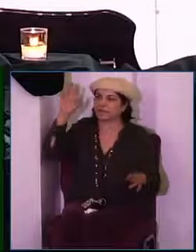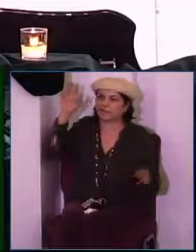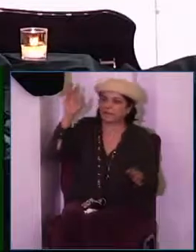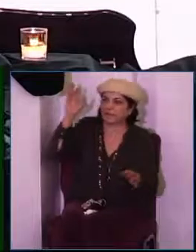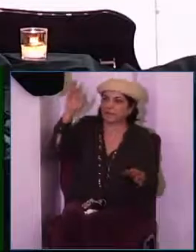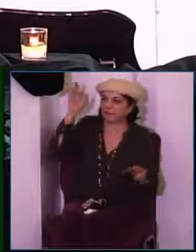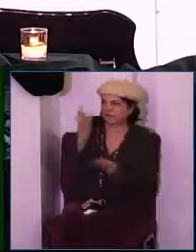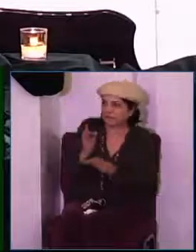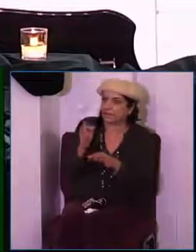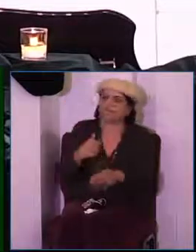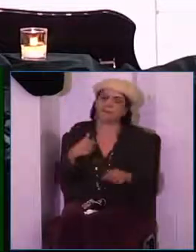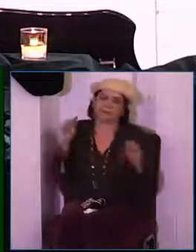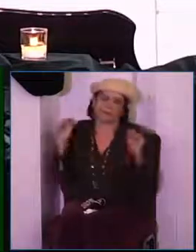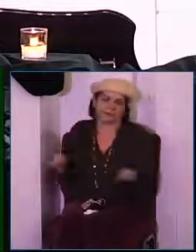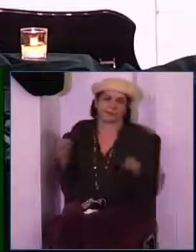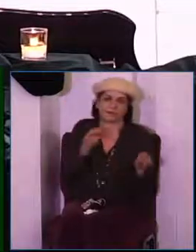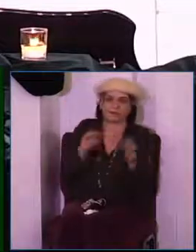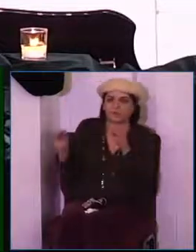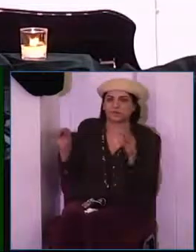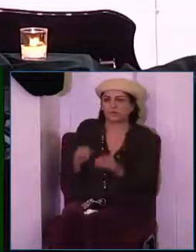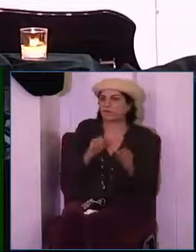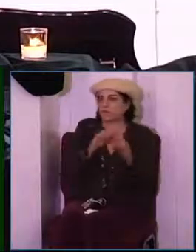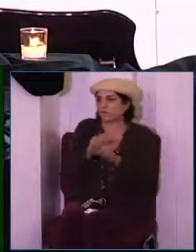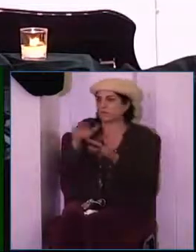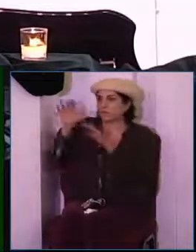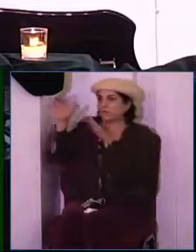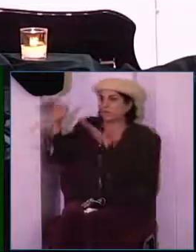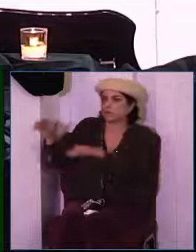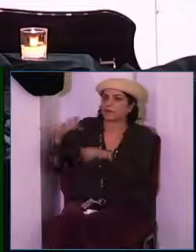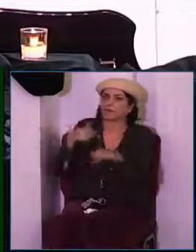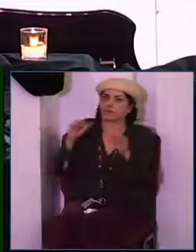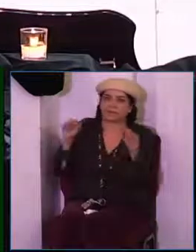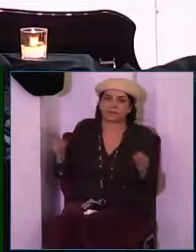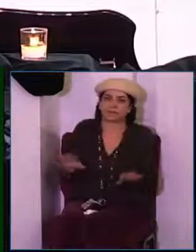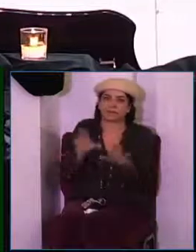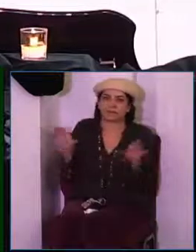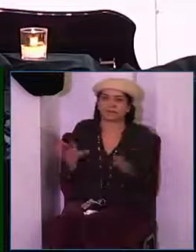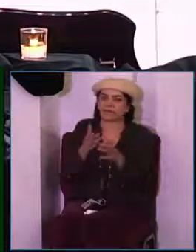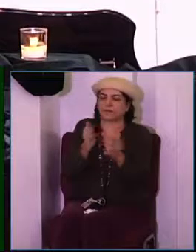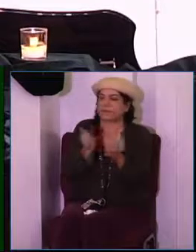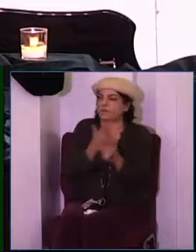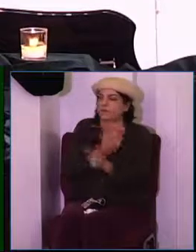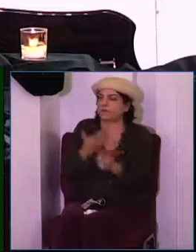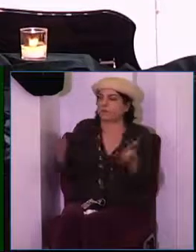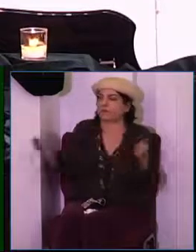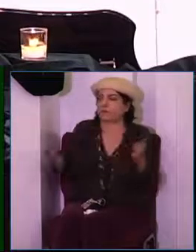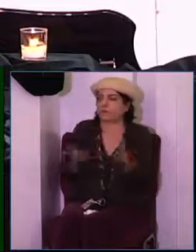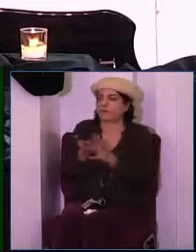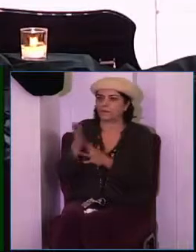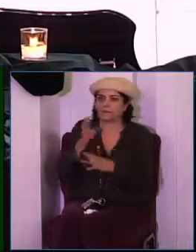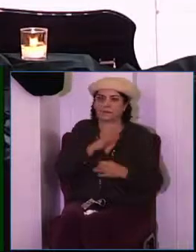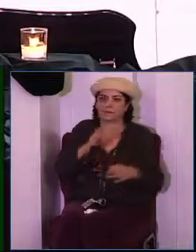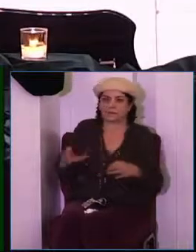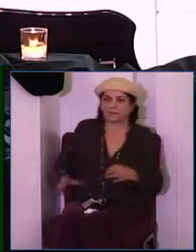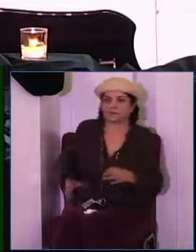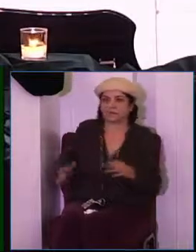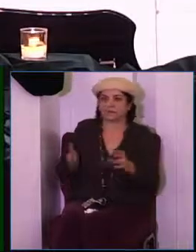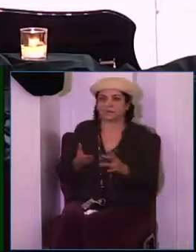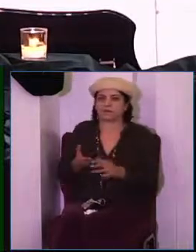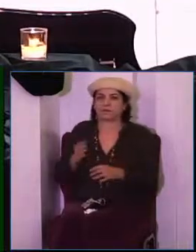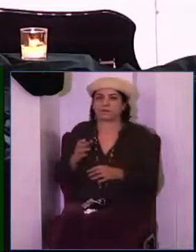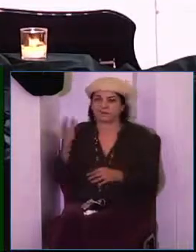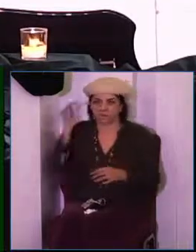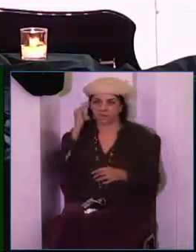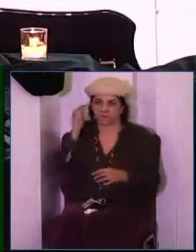world. Oh, faith, I can move the mountains. I can do all things through Christ.